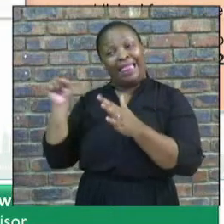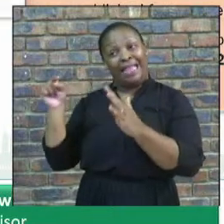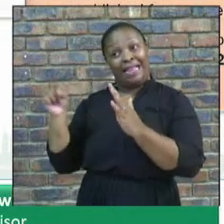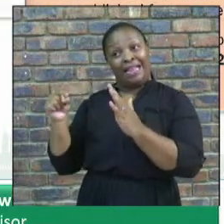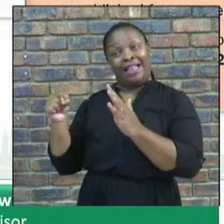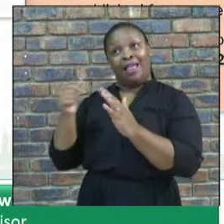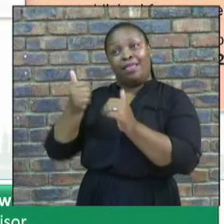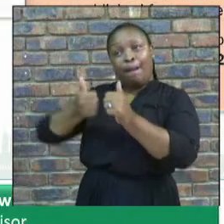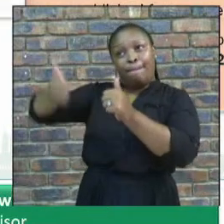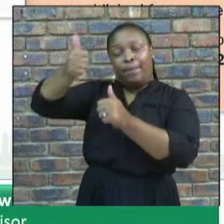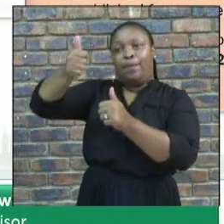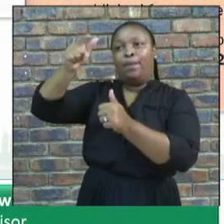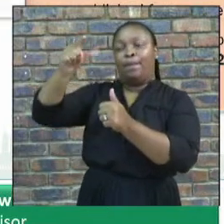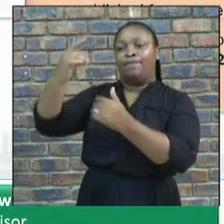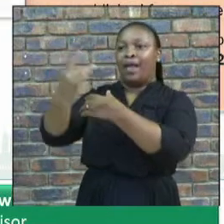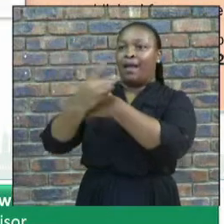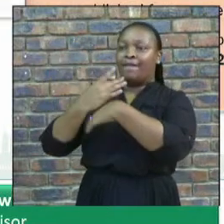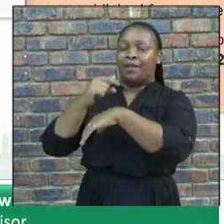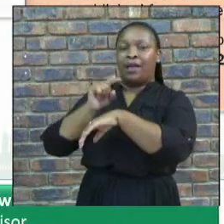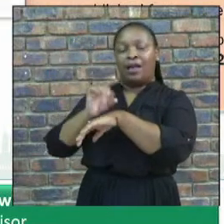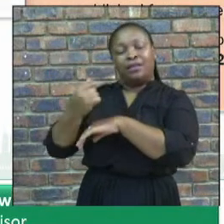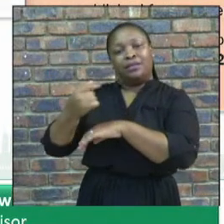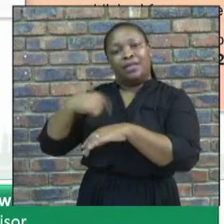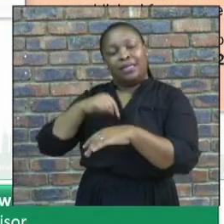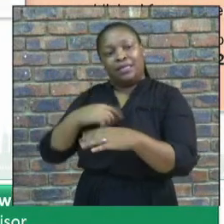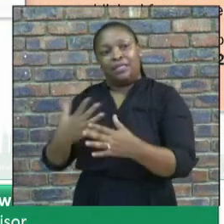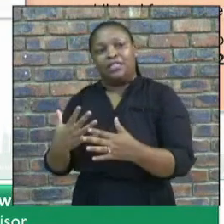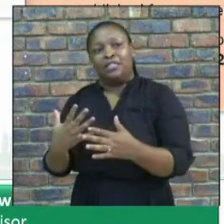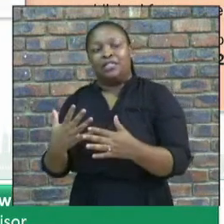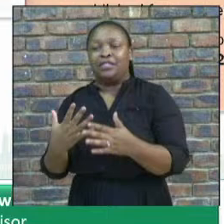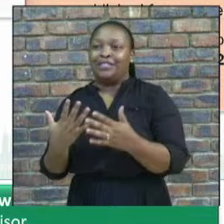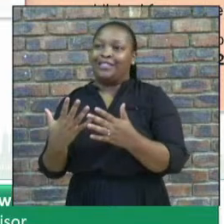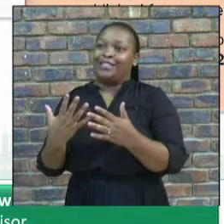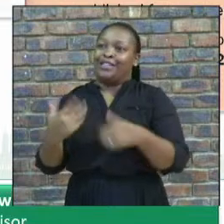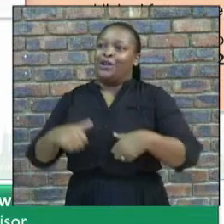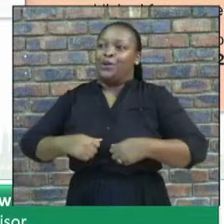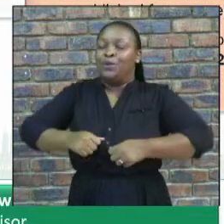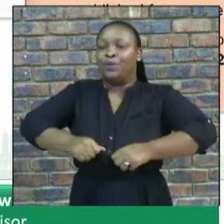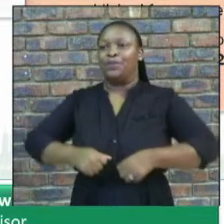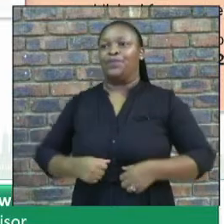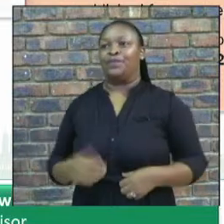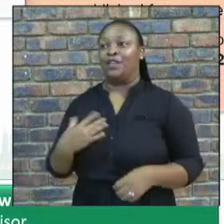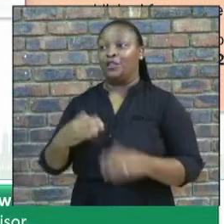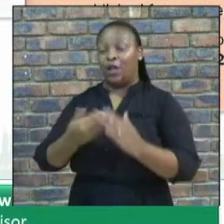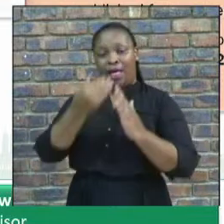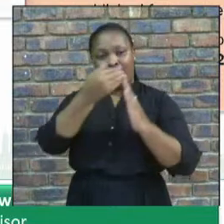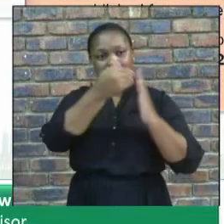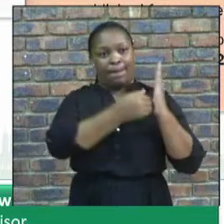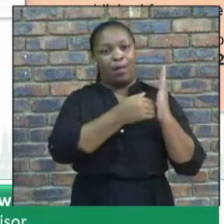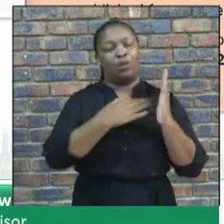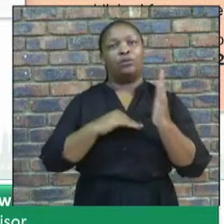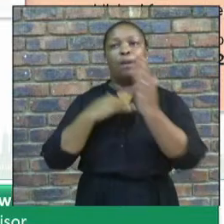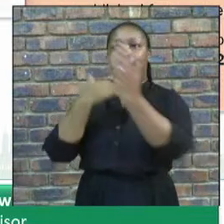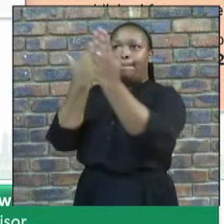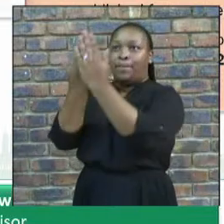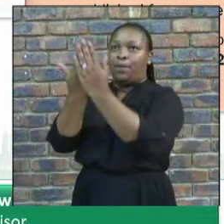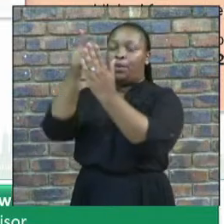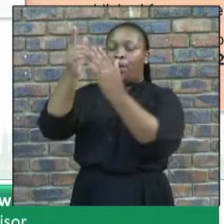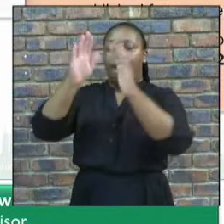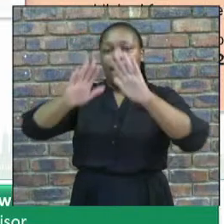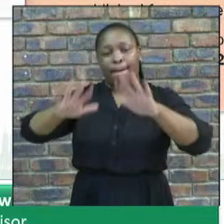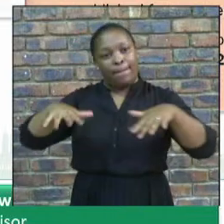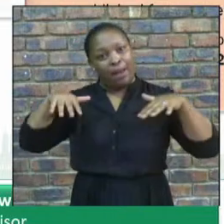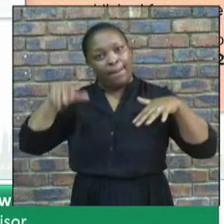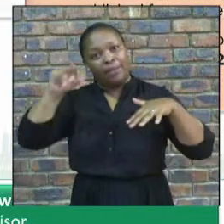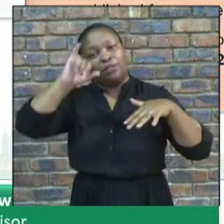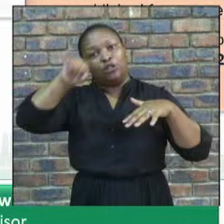advisor, and after consultation also with the cluster, the bill was then submitted to Parliament in